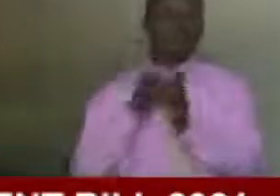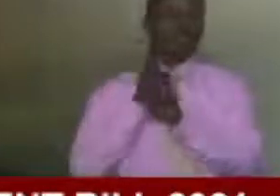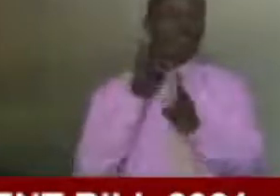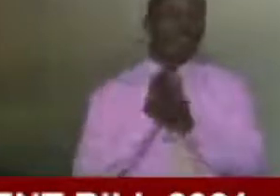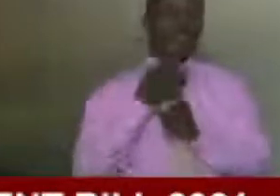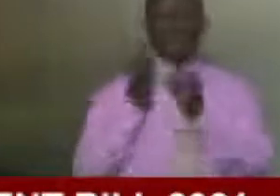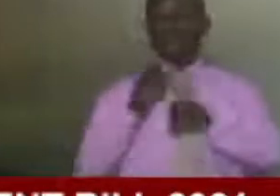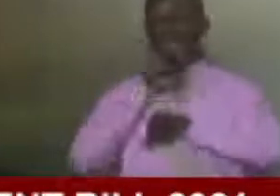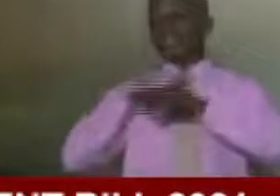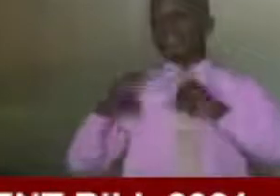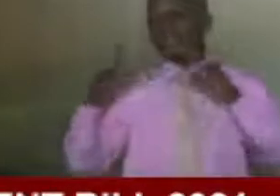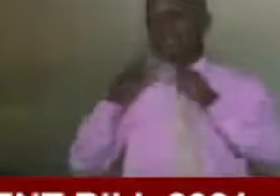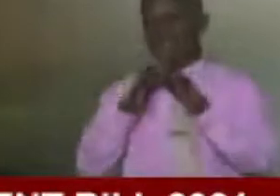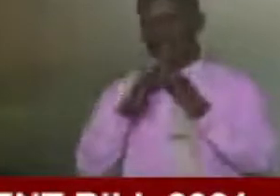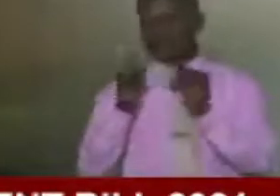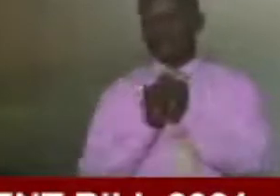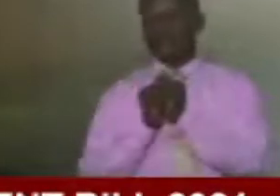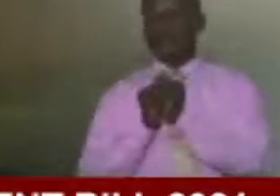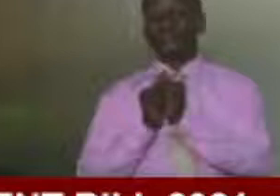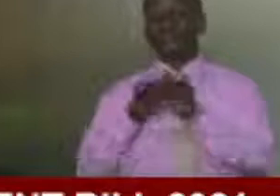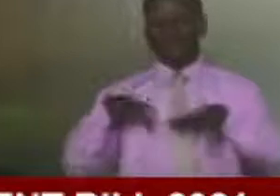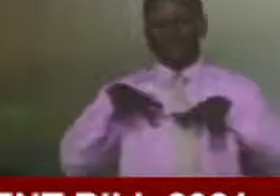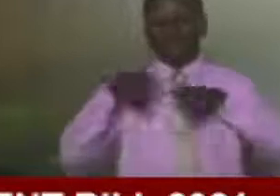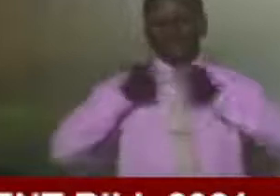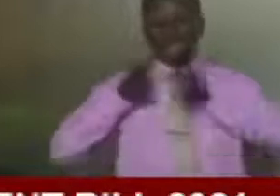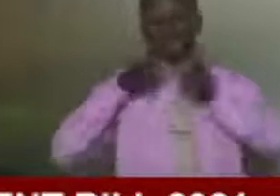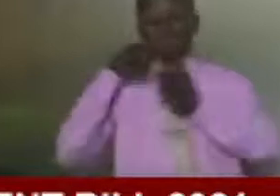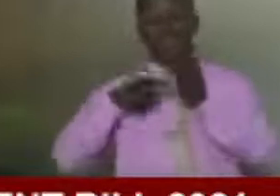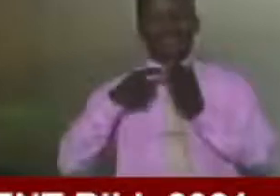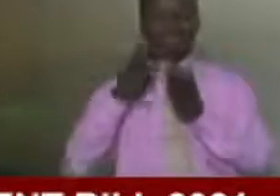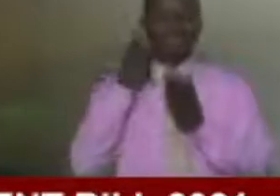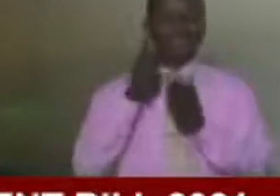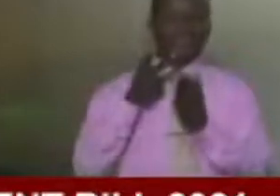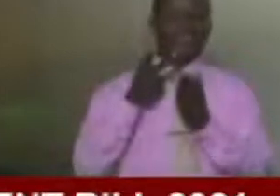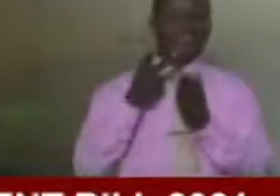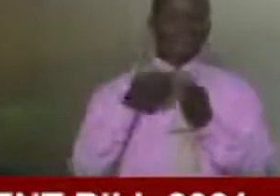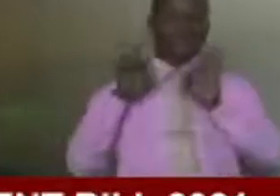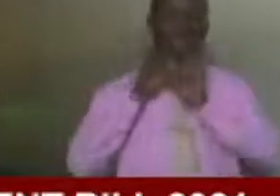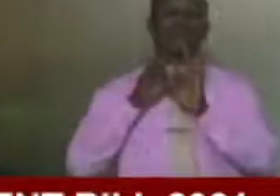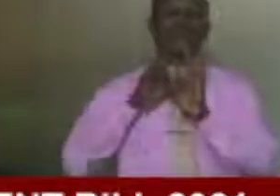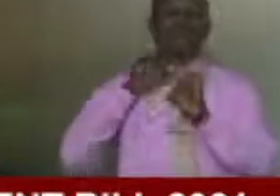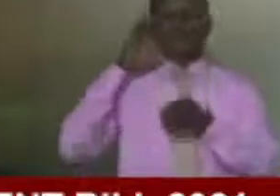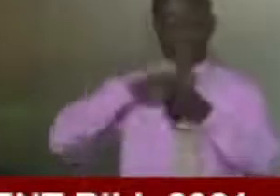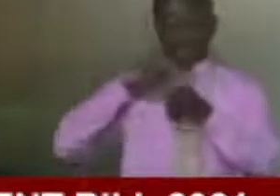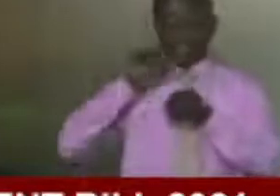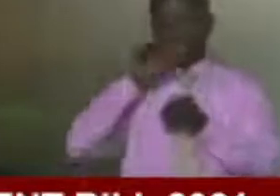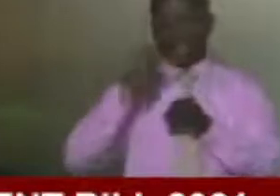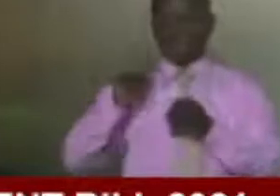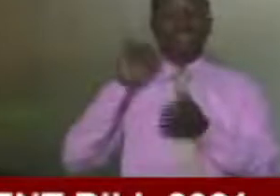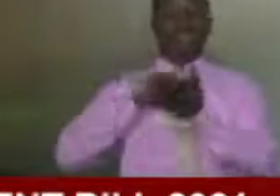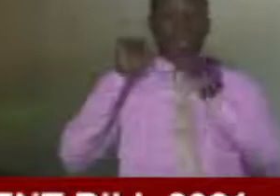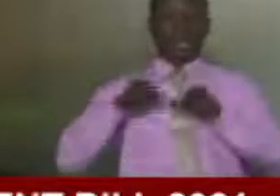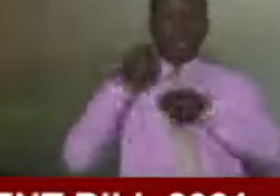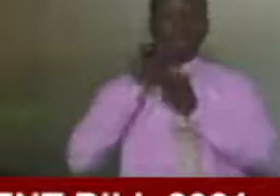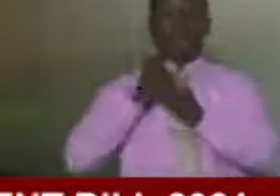the National Assembly, in its oversight, has seen that there's certain lacuna in the previous Electoral Act that have made Nigerians